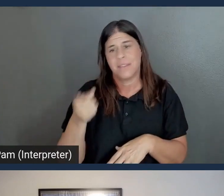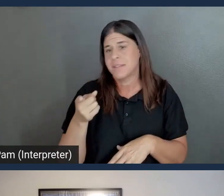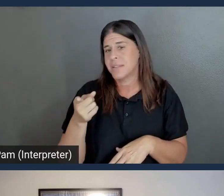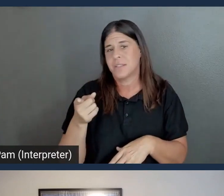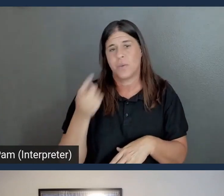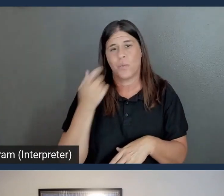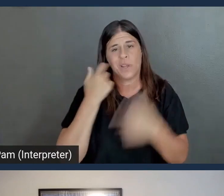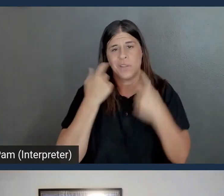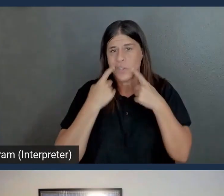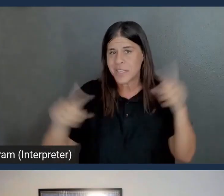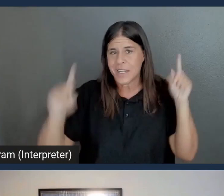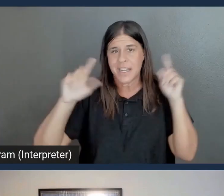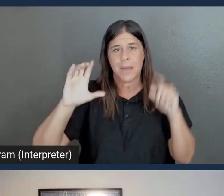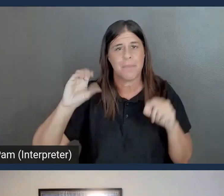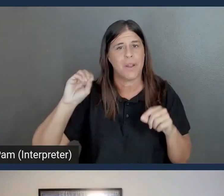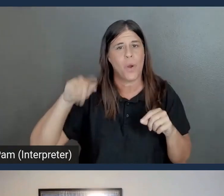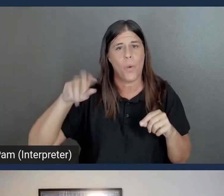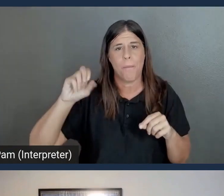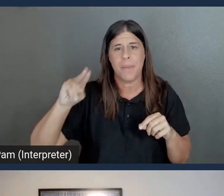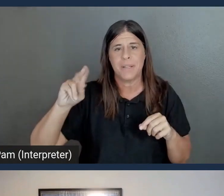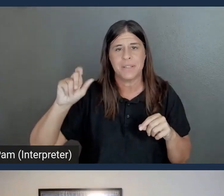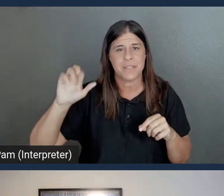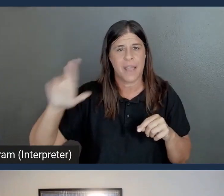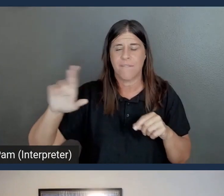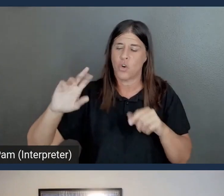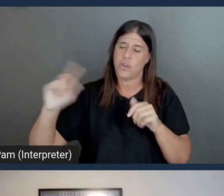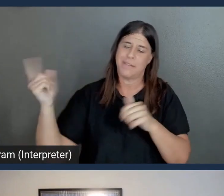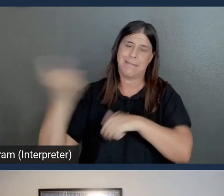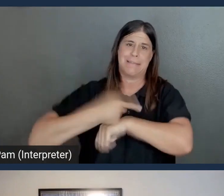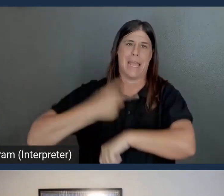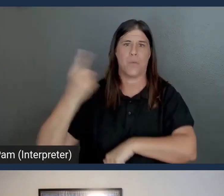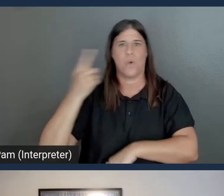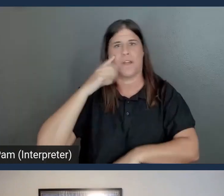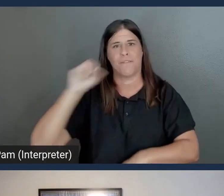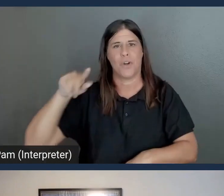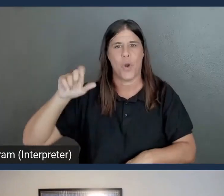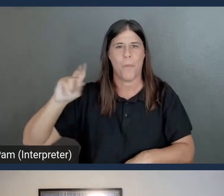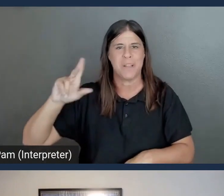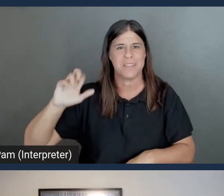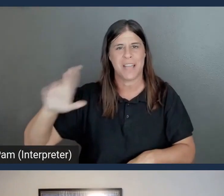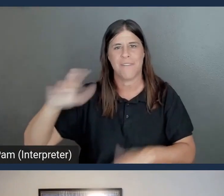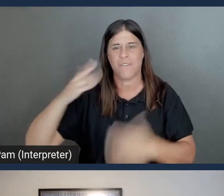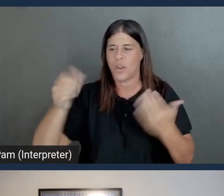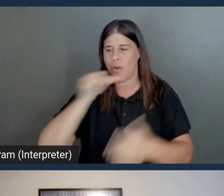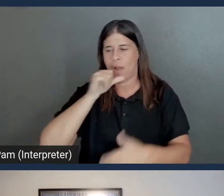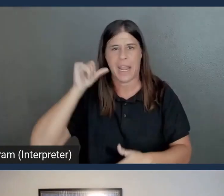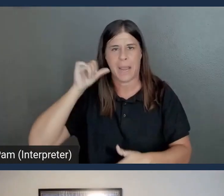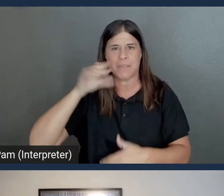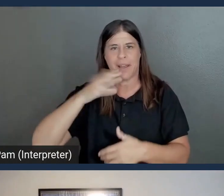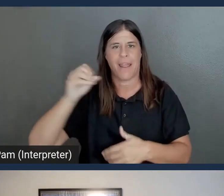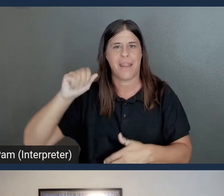announced OpenCypher support yesterday. It's, it's day one for OpenCypher on Amazon Neptune, both